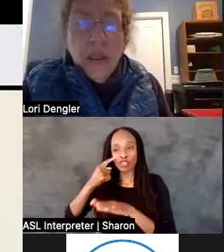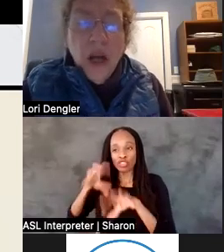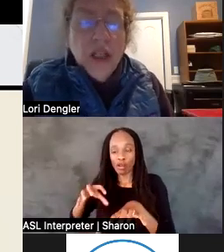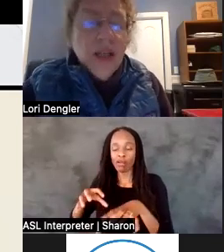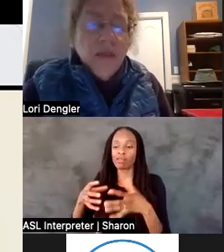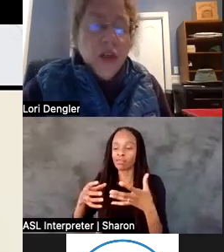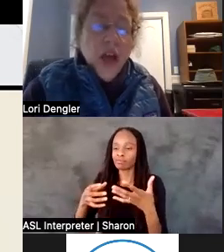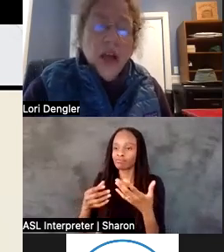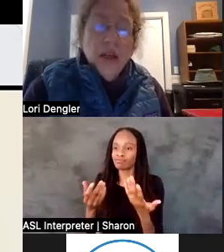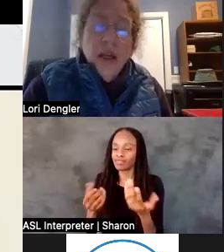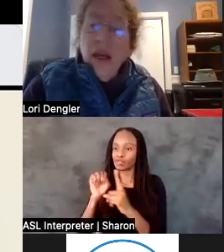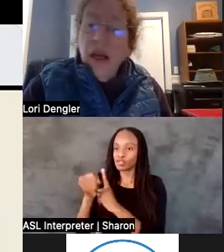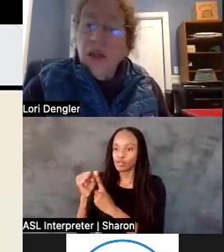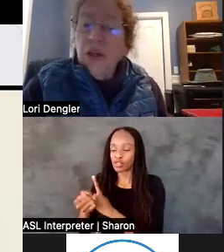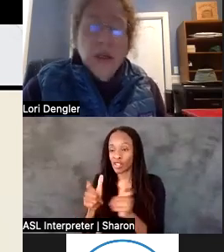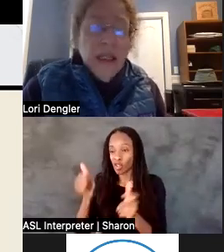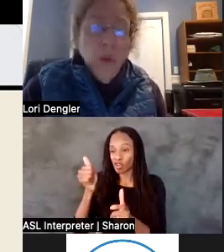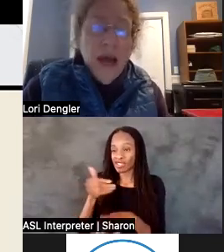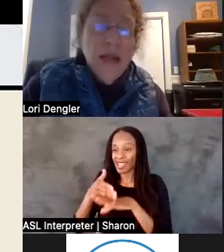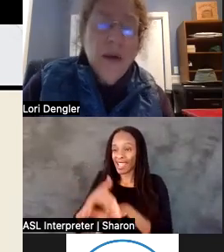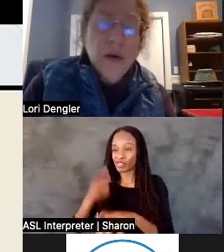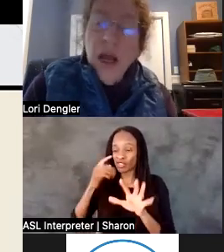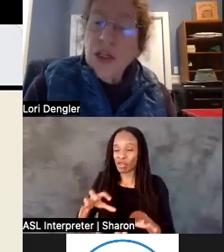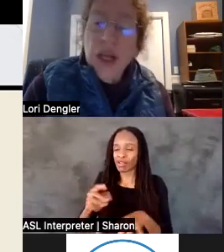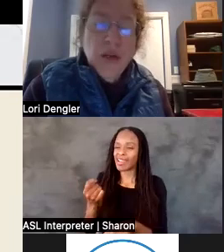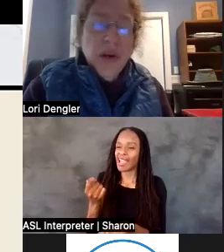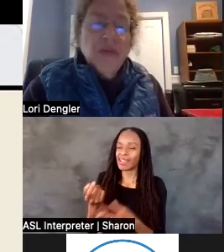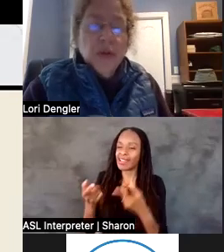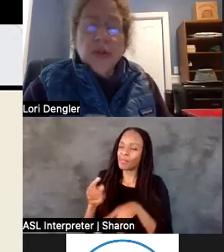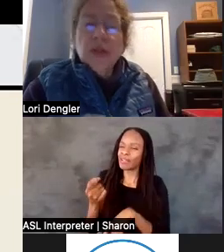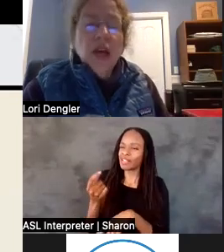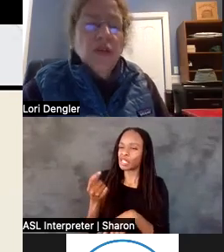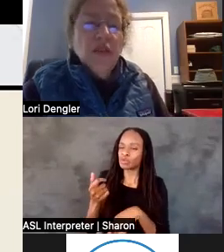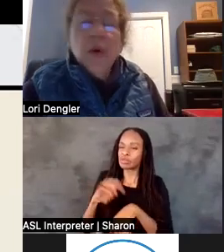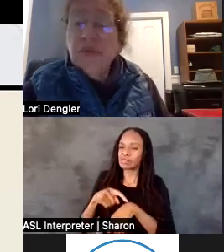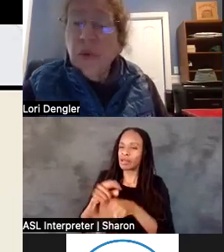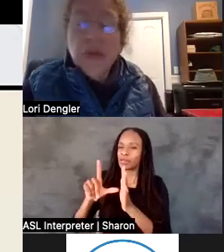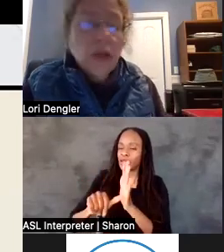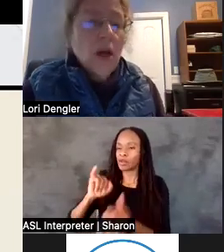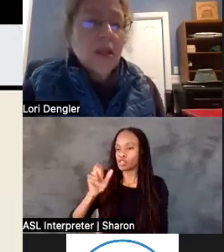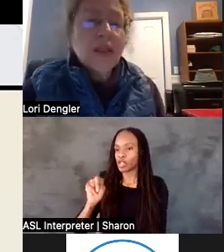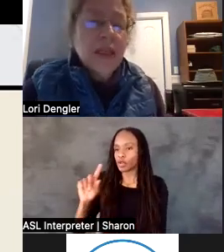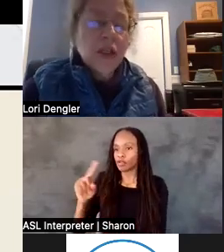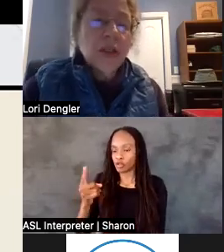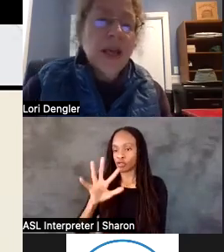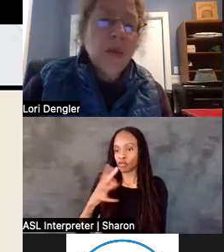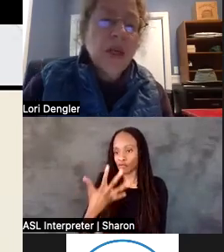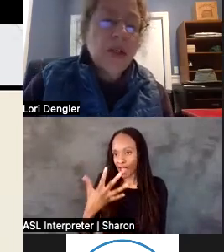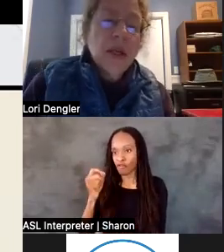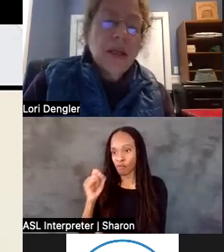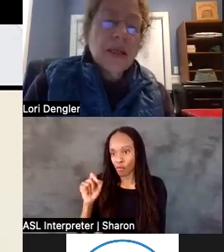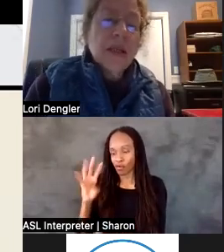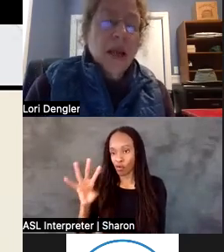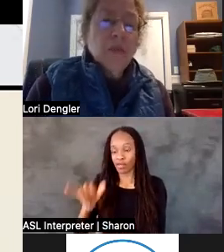the largest aftershock occurred a little while later on January 1st, 5.4, that caused some additional